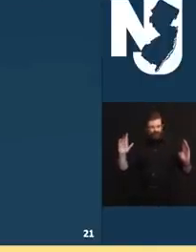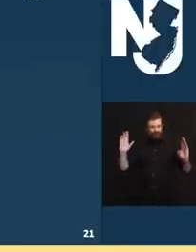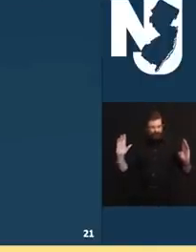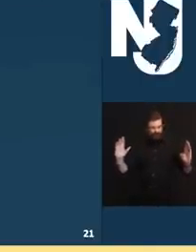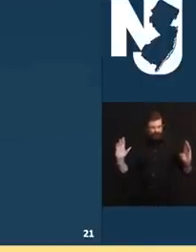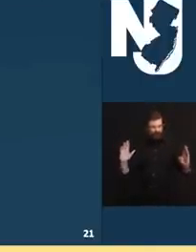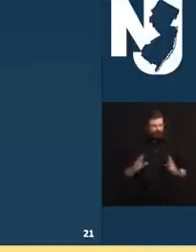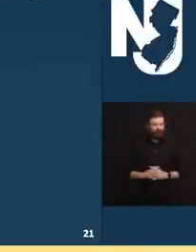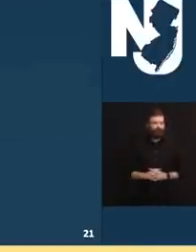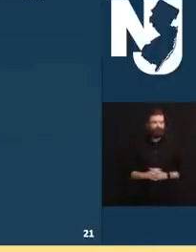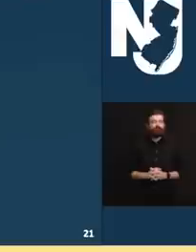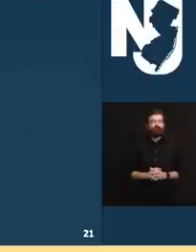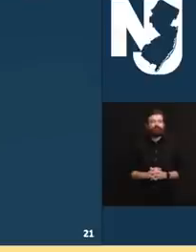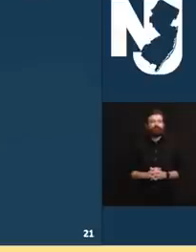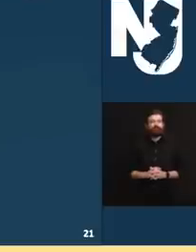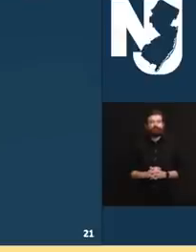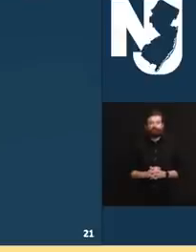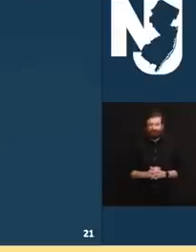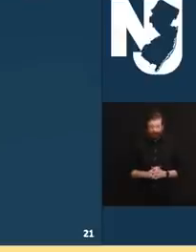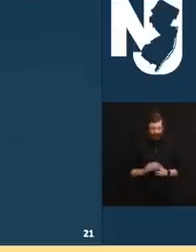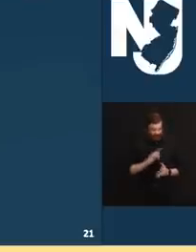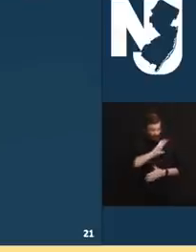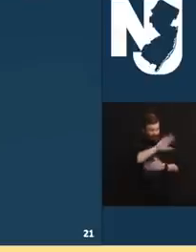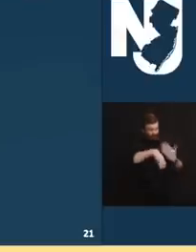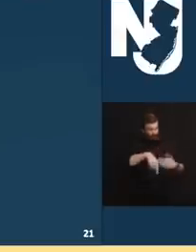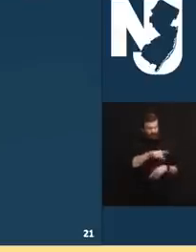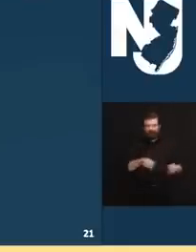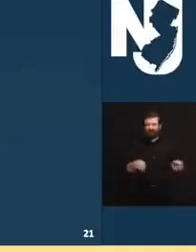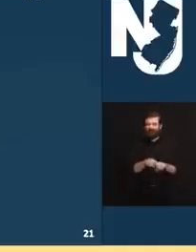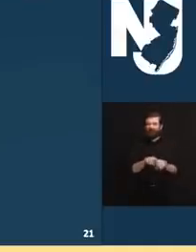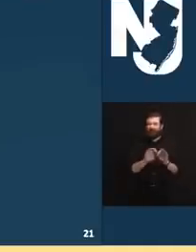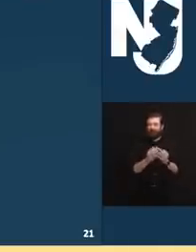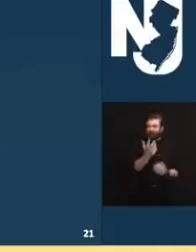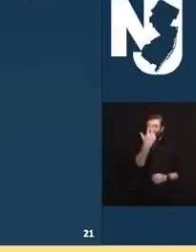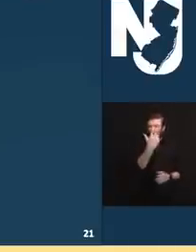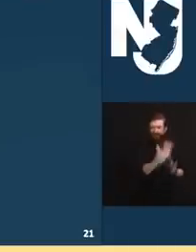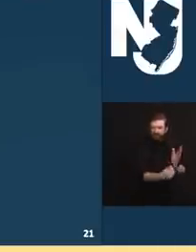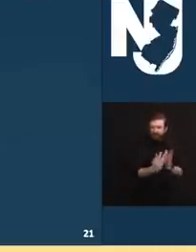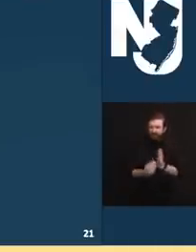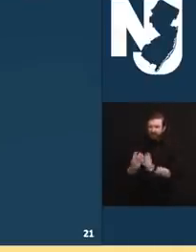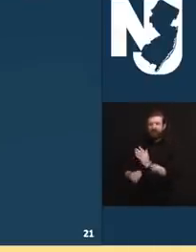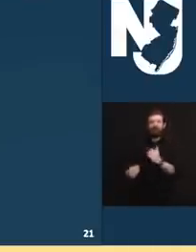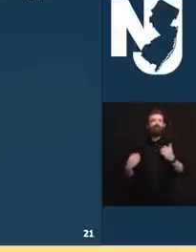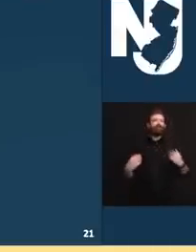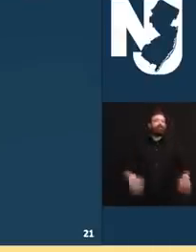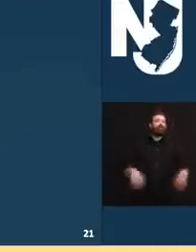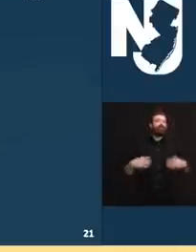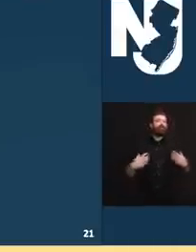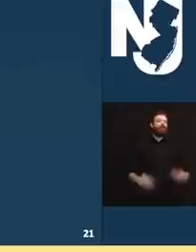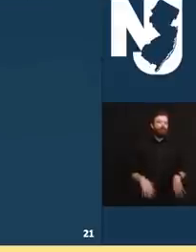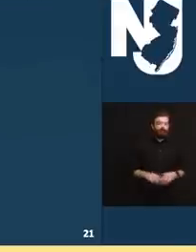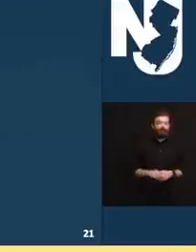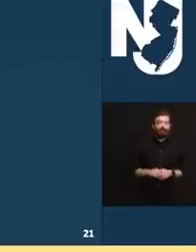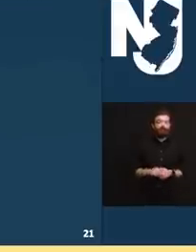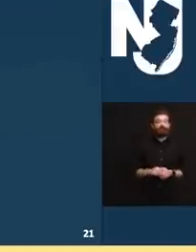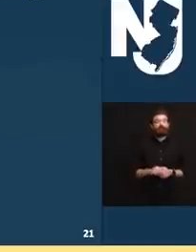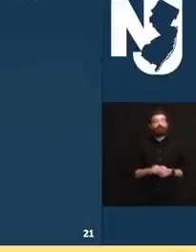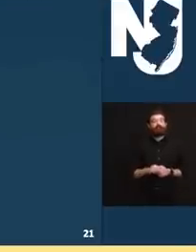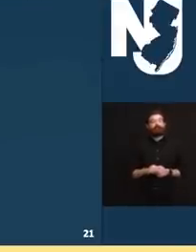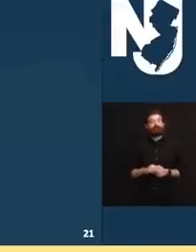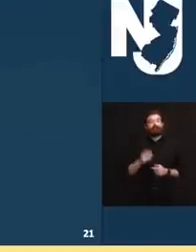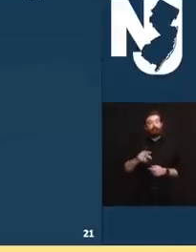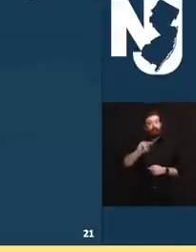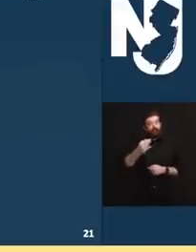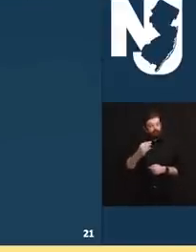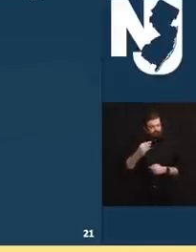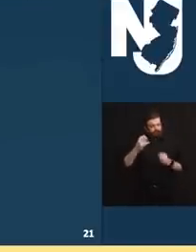is indeed the place where the American dreams of countless immigrants are realized. We thank them for being proud members of our